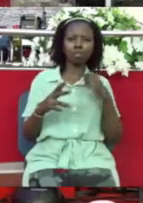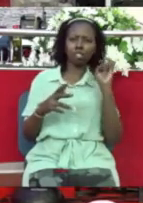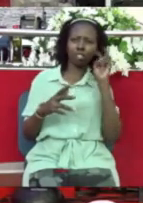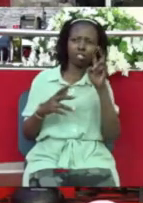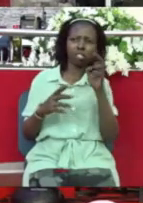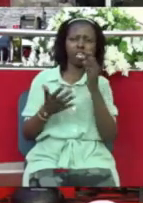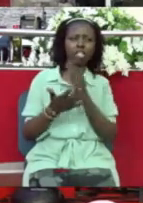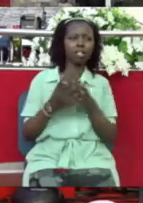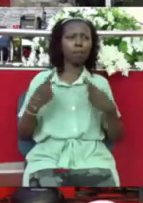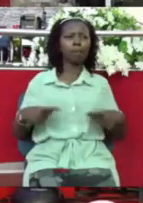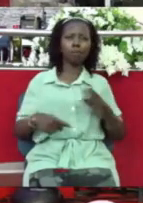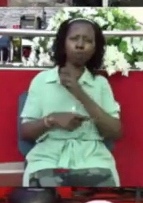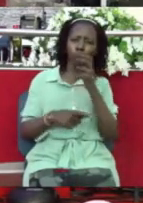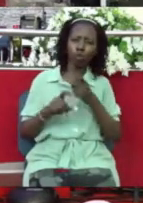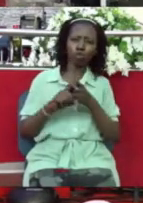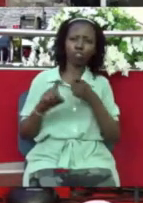very far in Kericho.